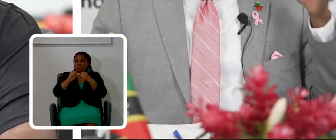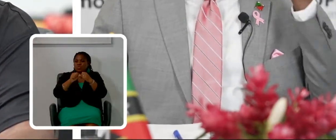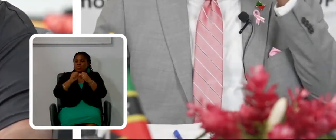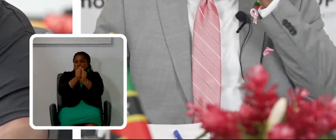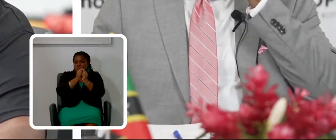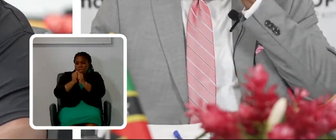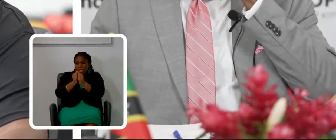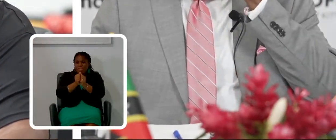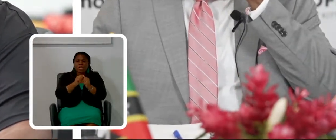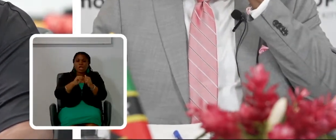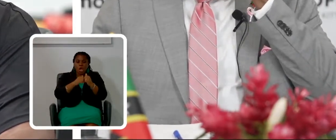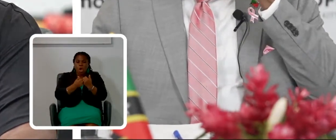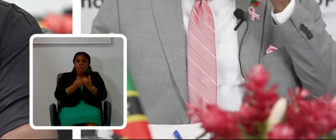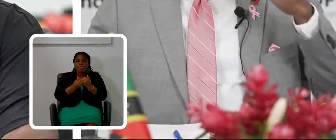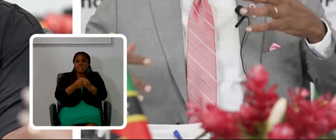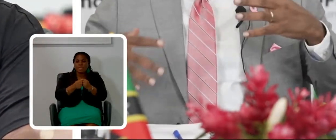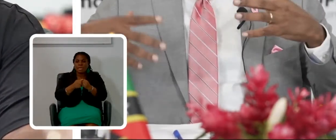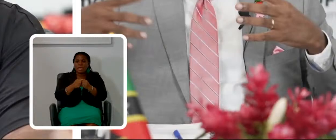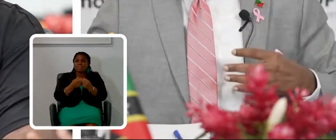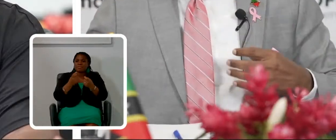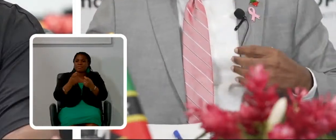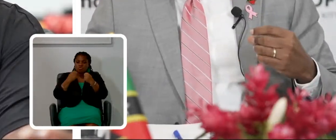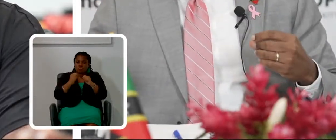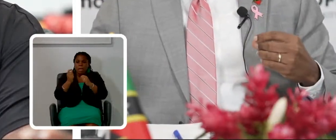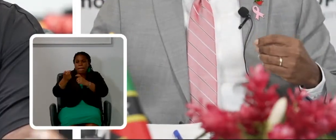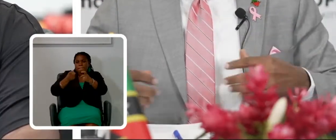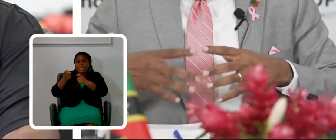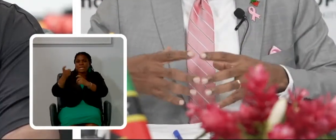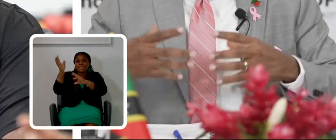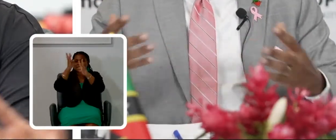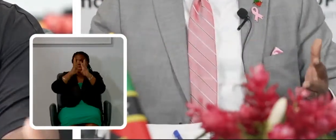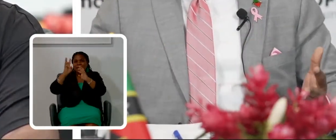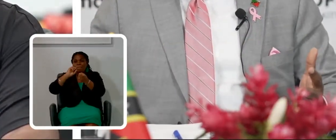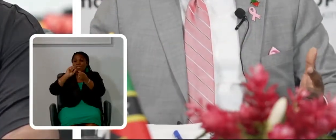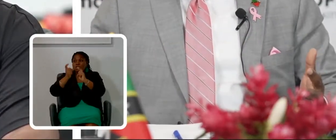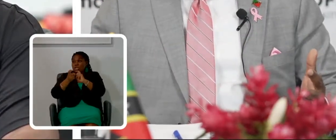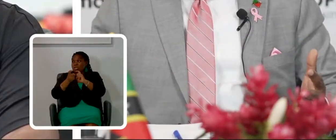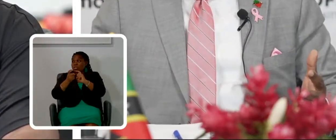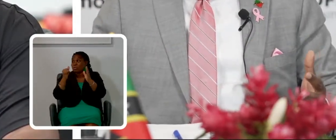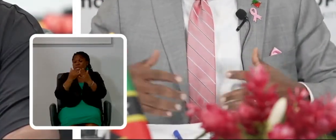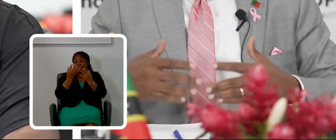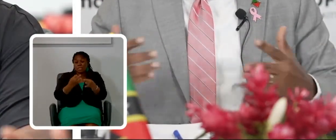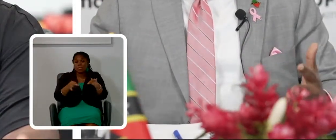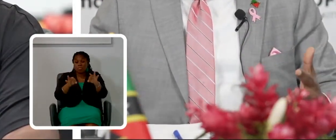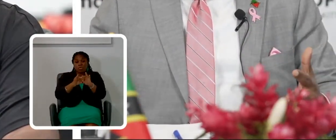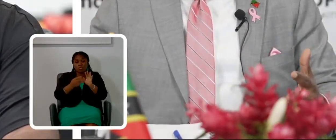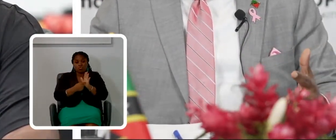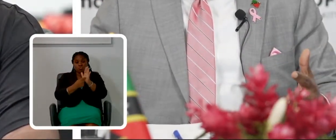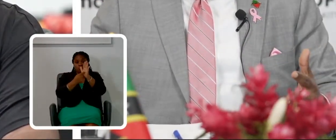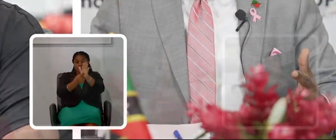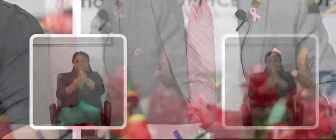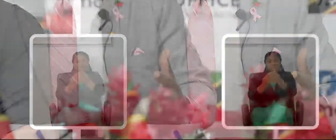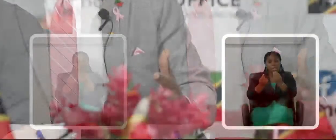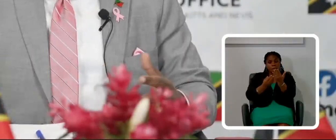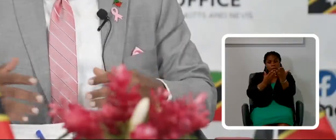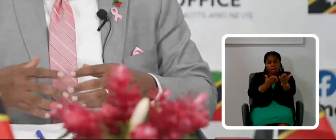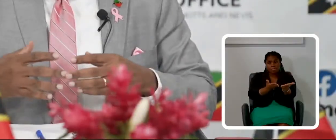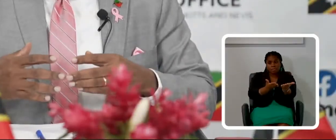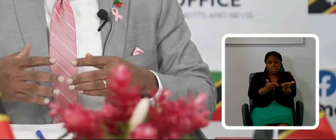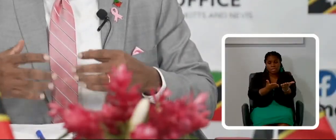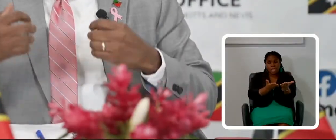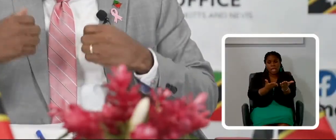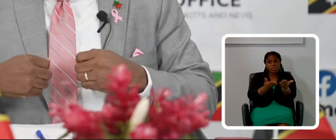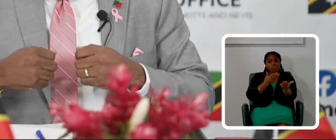on the matters of climate change. That is significant. To be able to present a model and to say this is possible gives